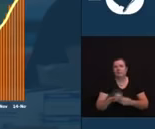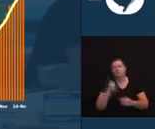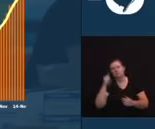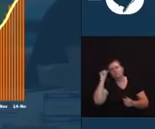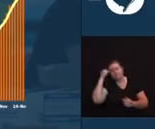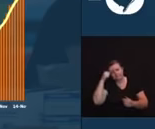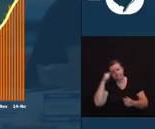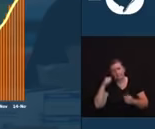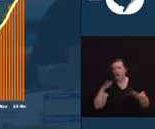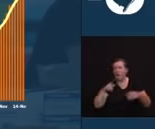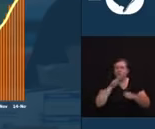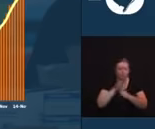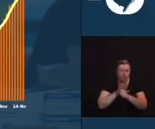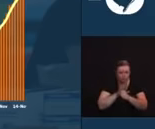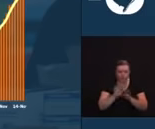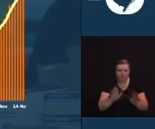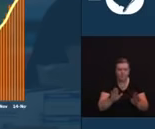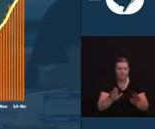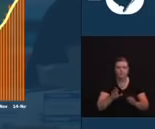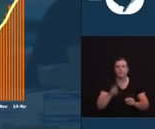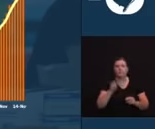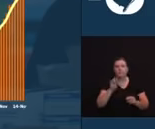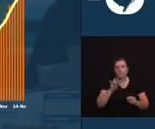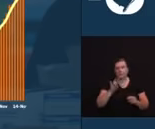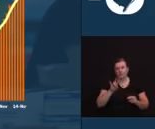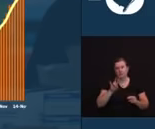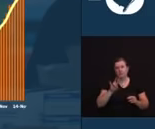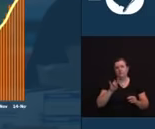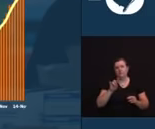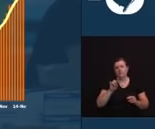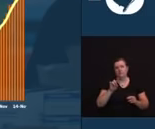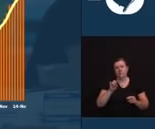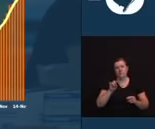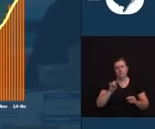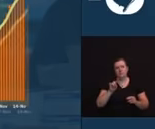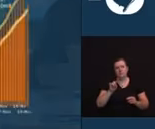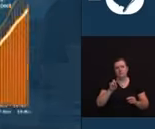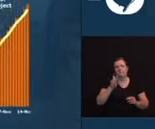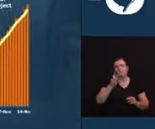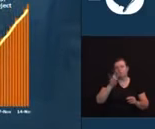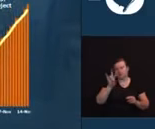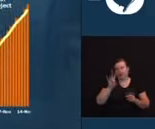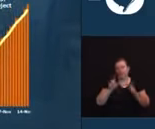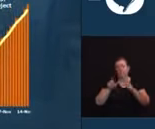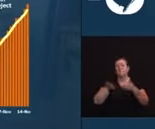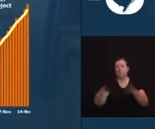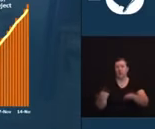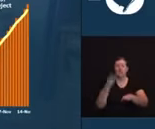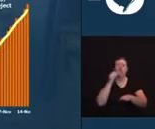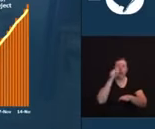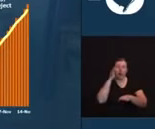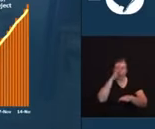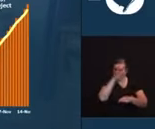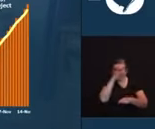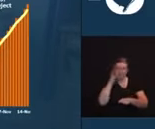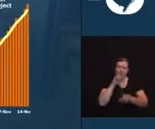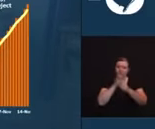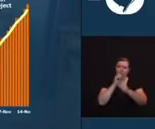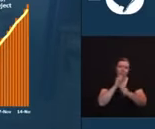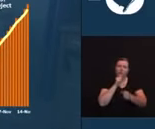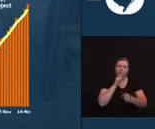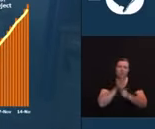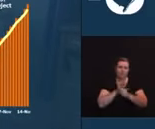confirmed, 27 persons died in our hospitals. We are now seeing consistently increasing ICU counts. Today